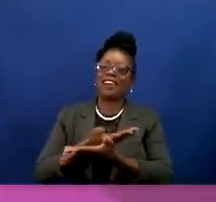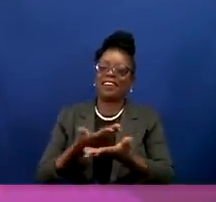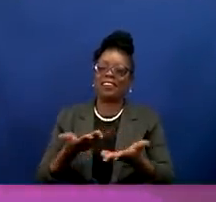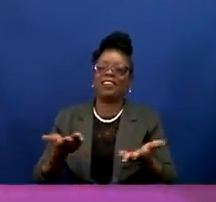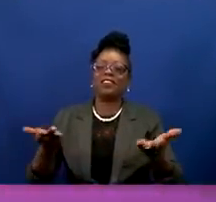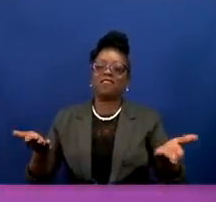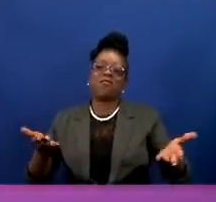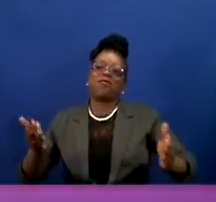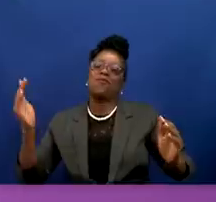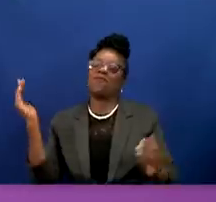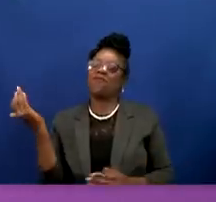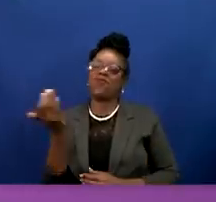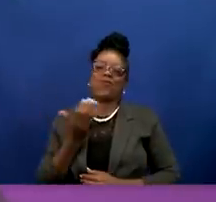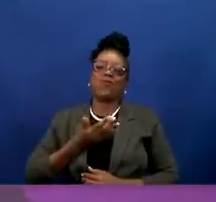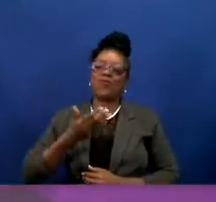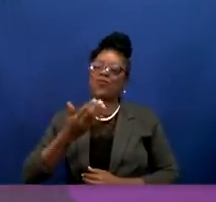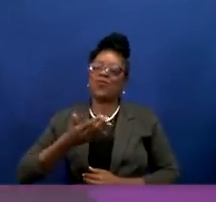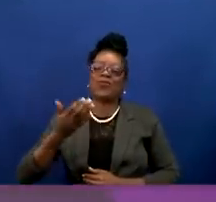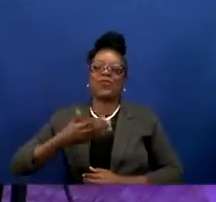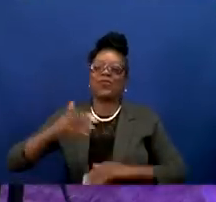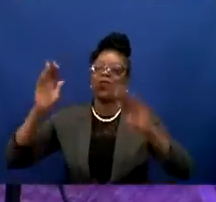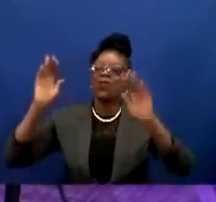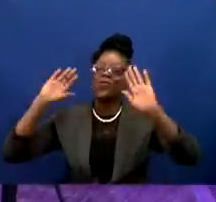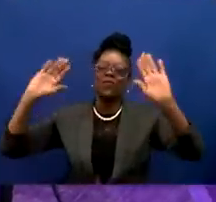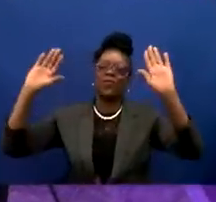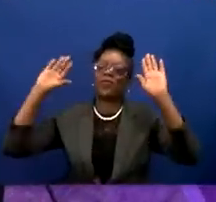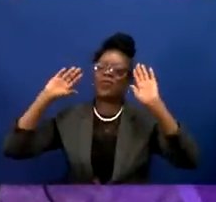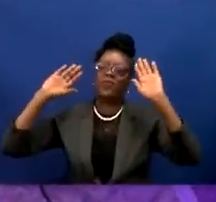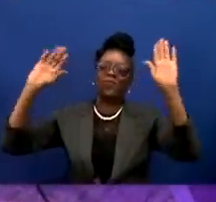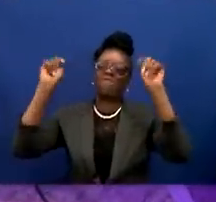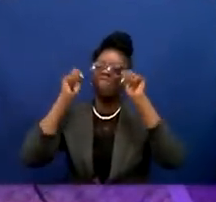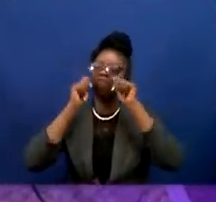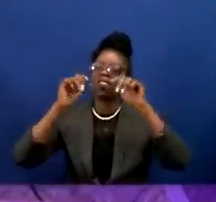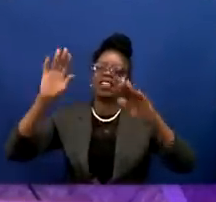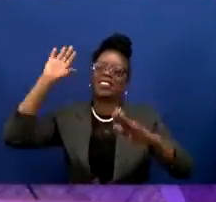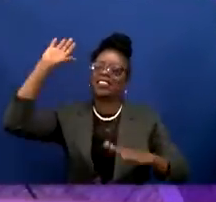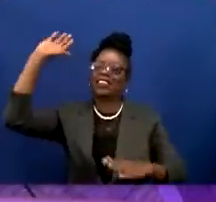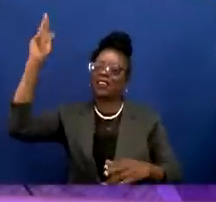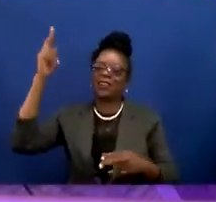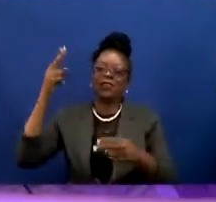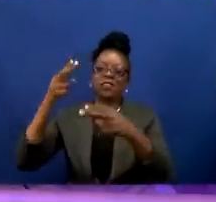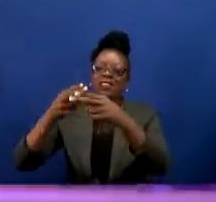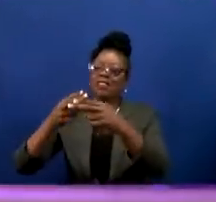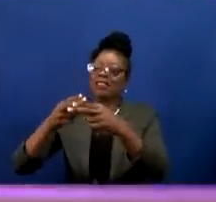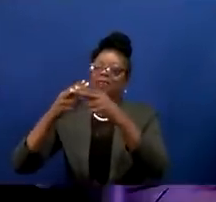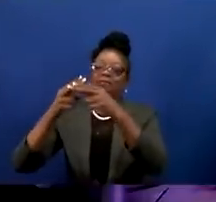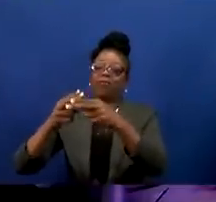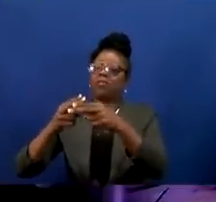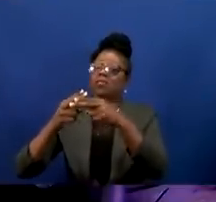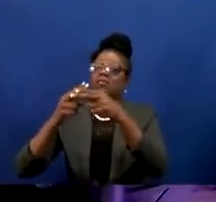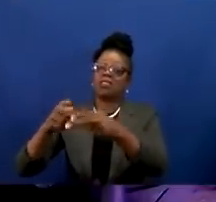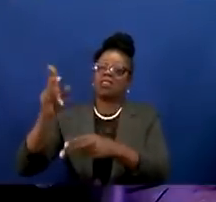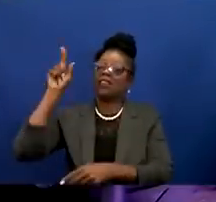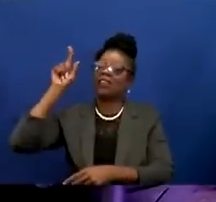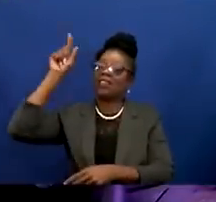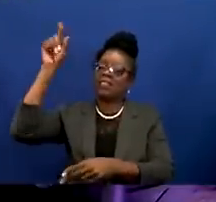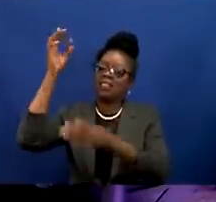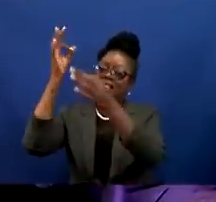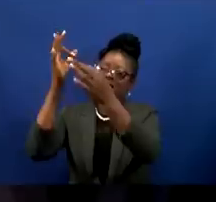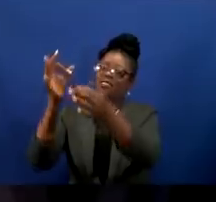welcome. Oh, we magnify you and bless your name. For you are sovereign